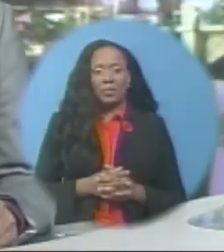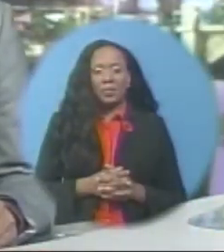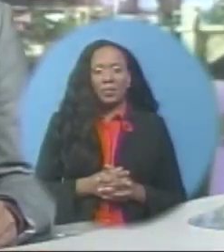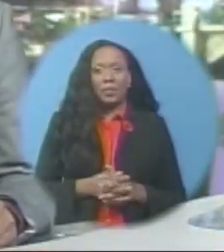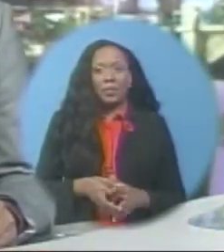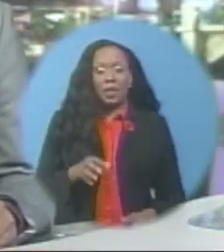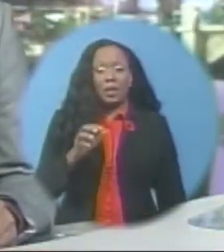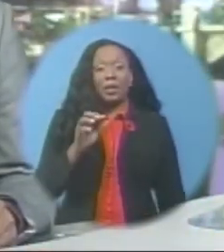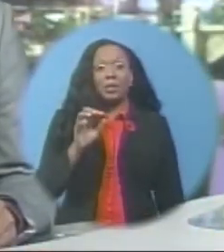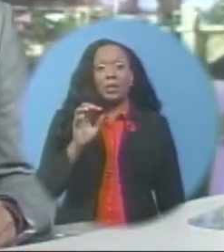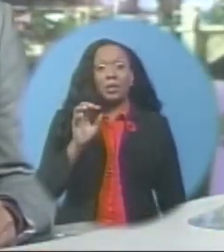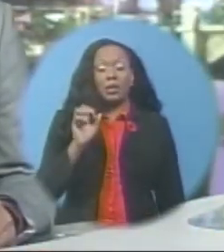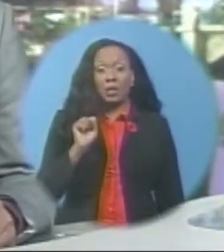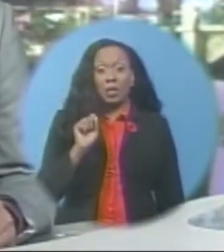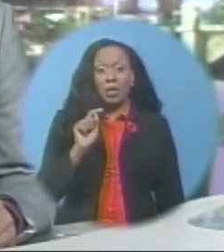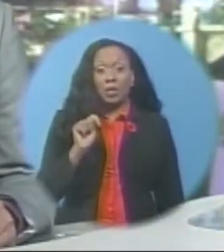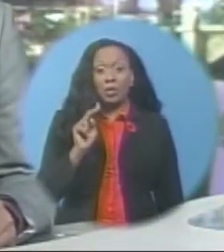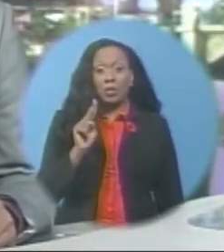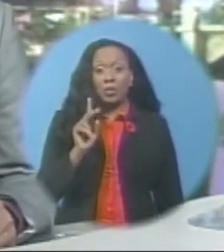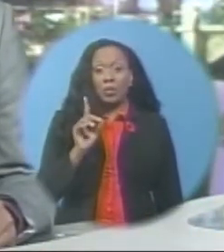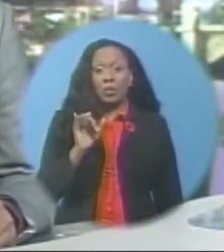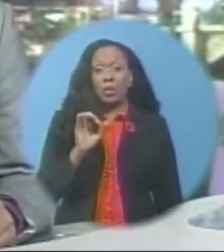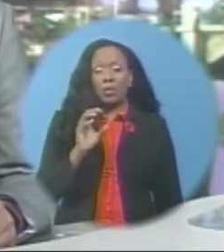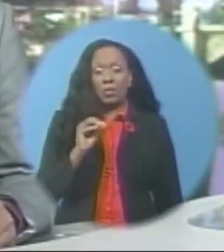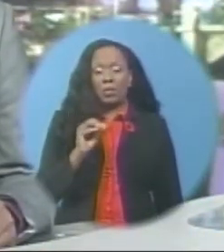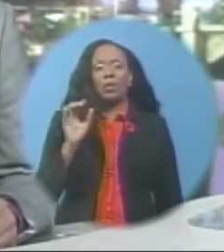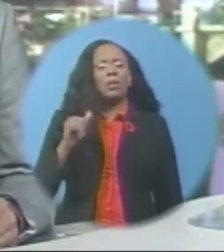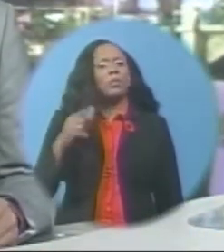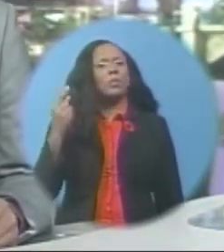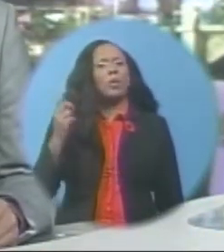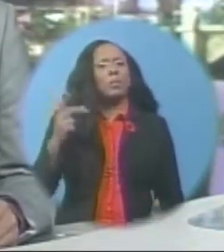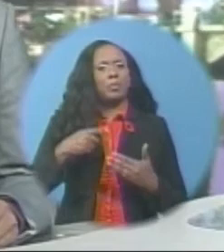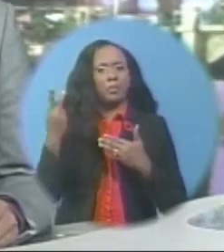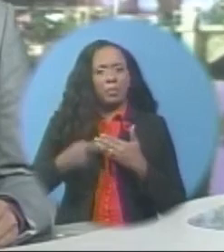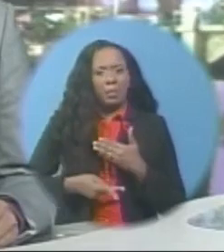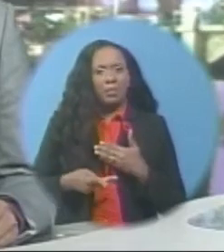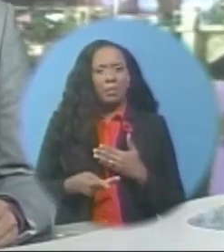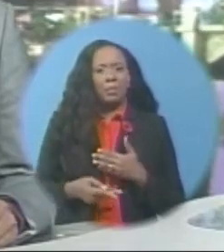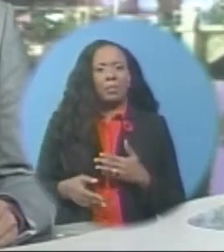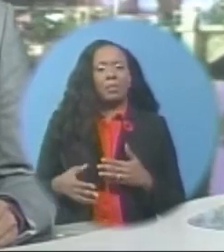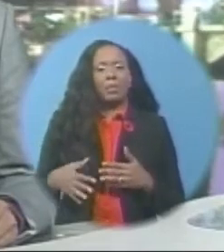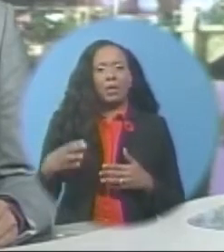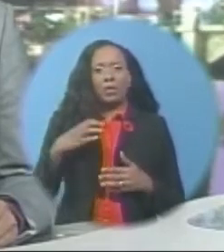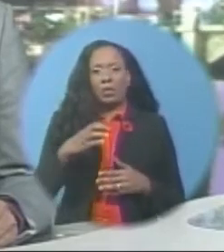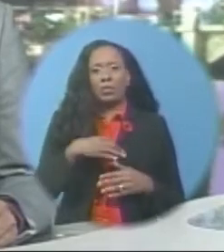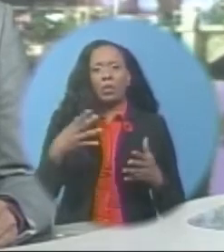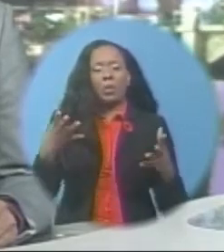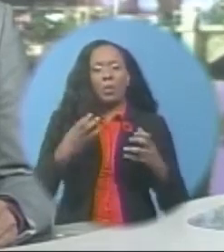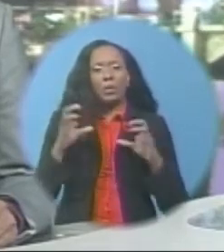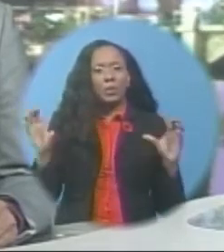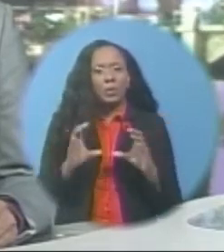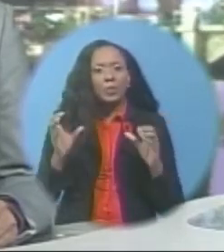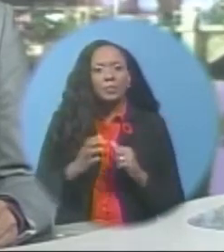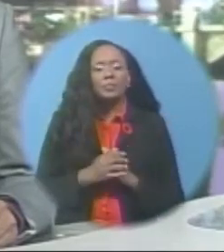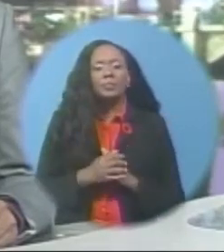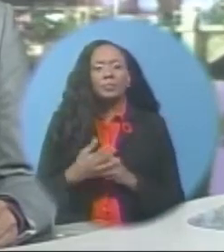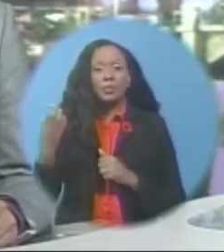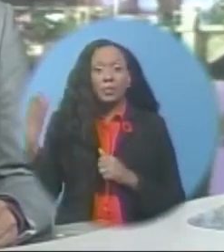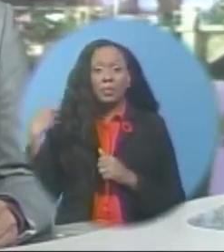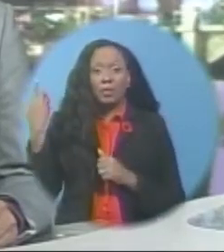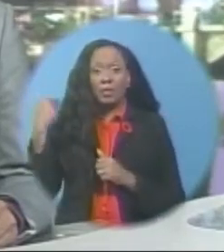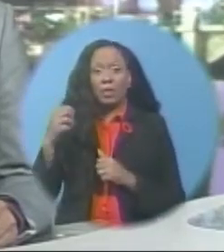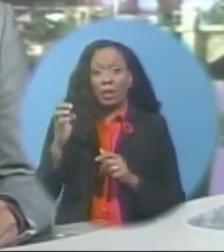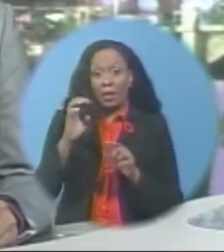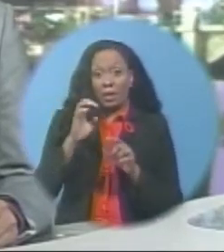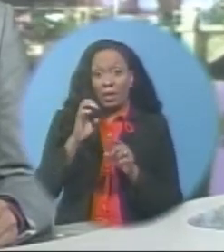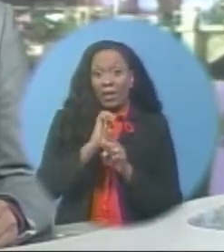Well, the studio is just one of the programs being executed by the Constituency Council. Chairman of the Environmental Health Committee, Cecil Gill, says a